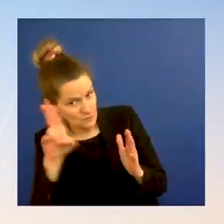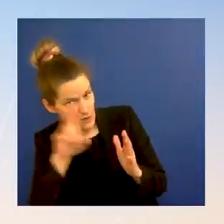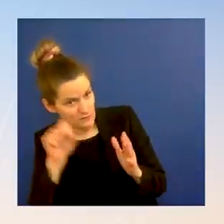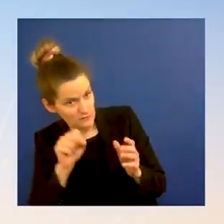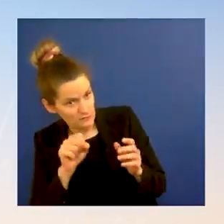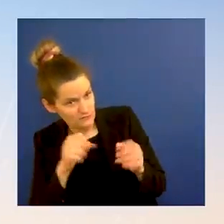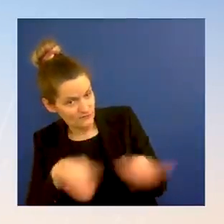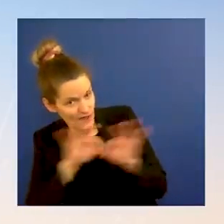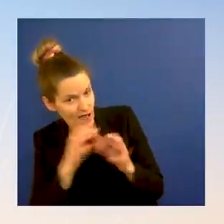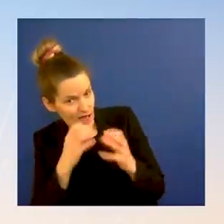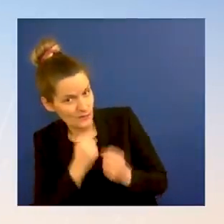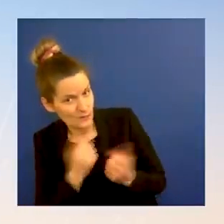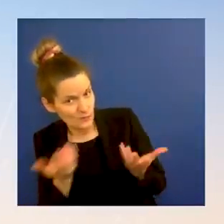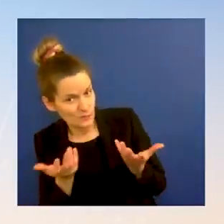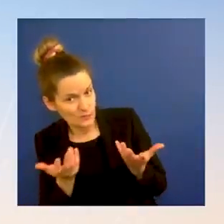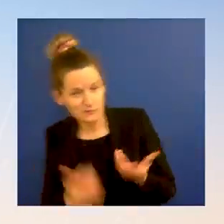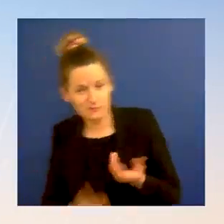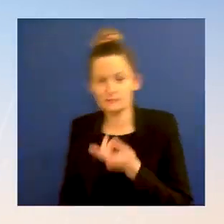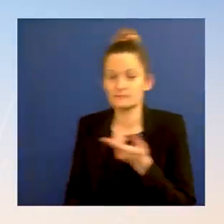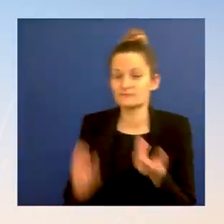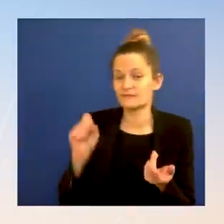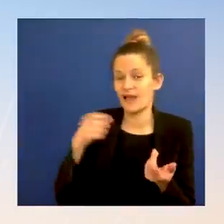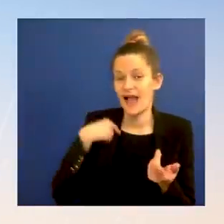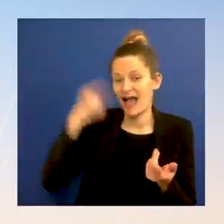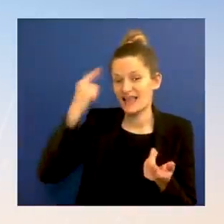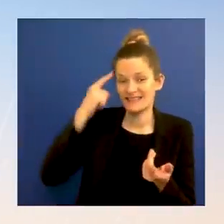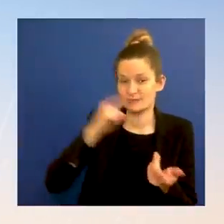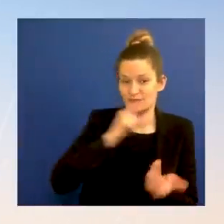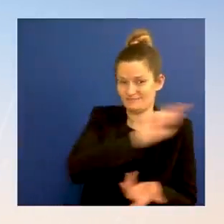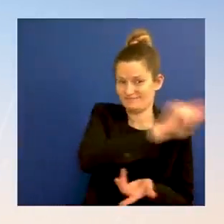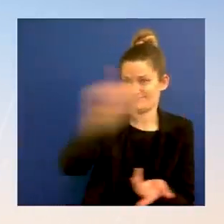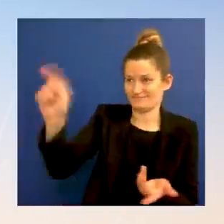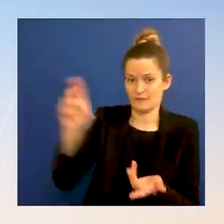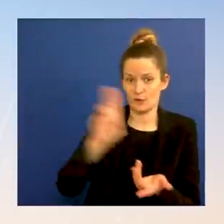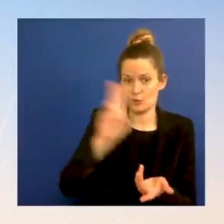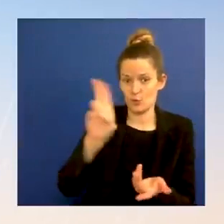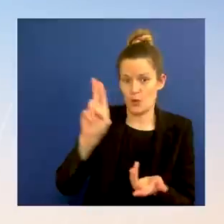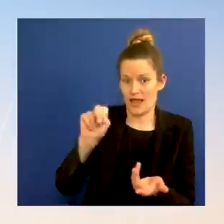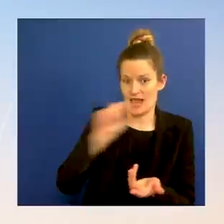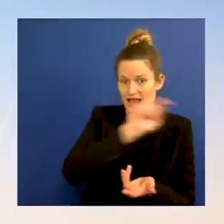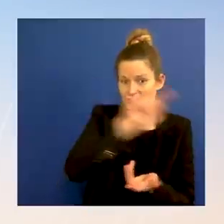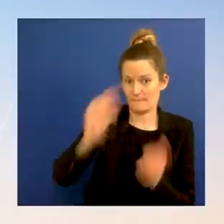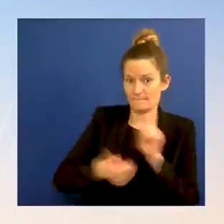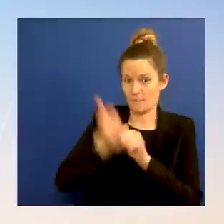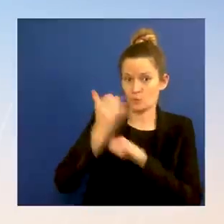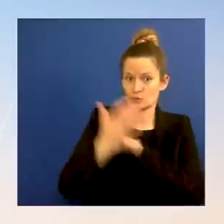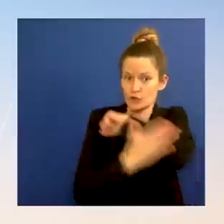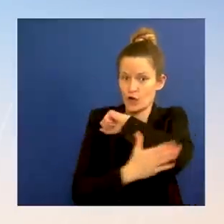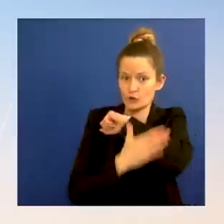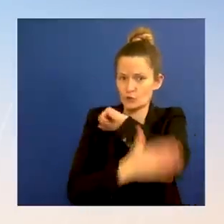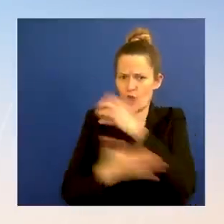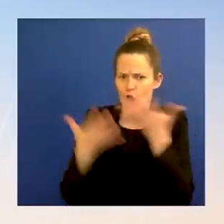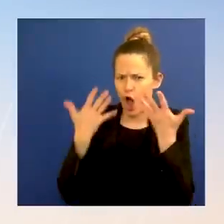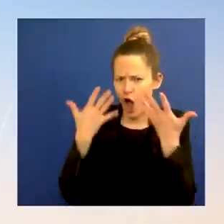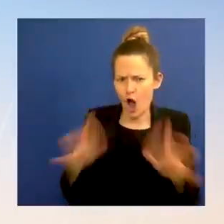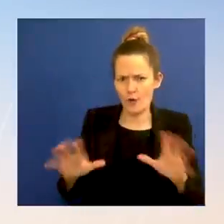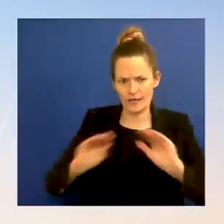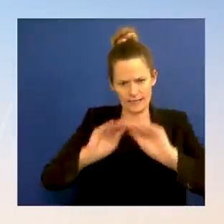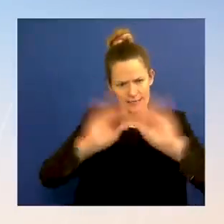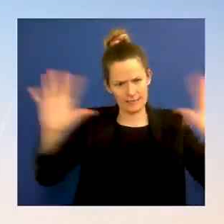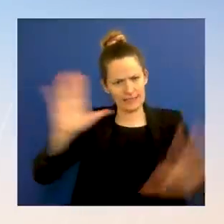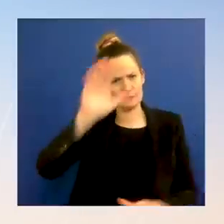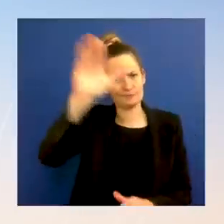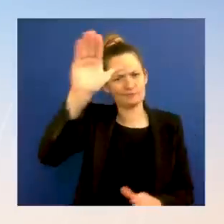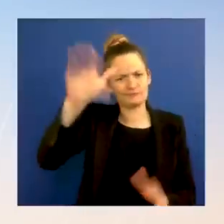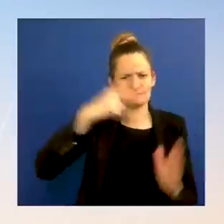been incredibly aligned and outspoken about the horrific and barbaric actions that they have seen by